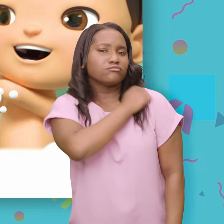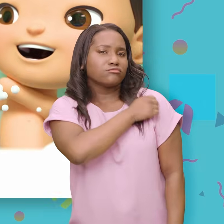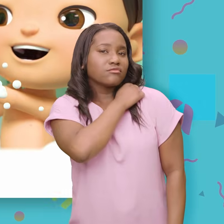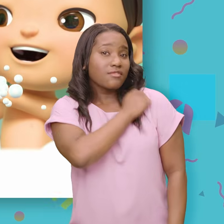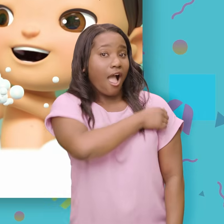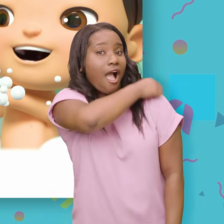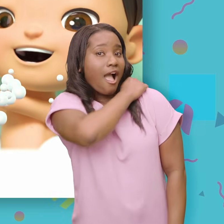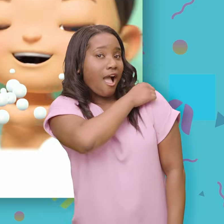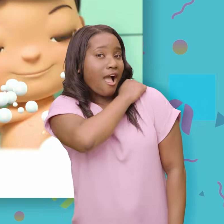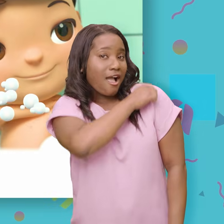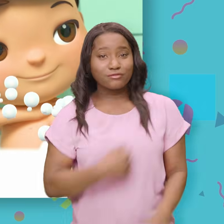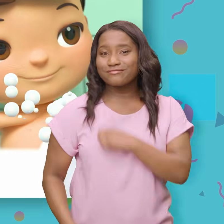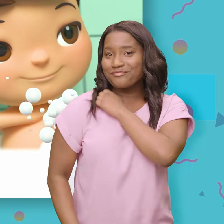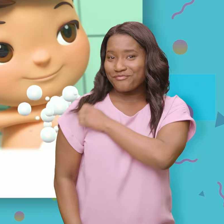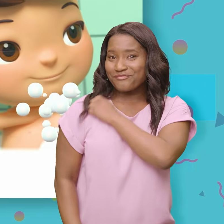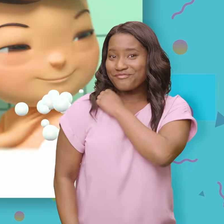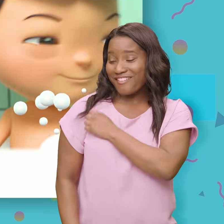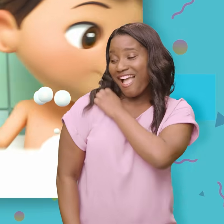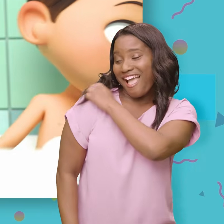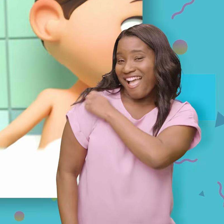my shoulders.